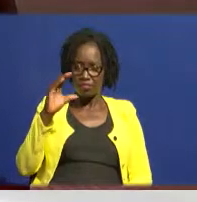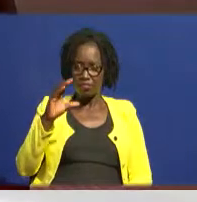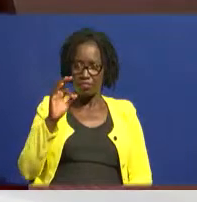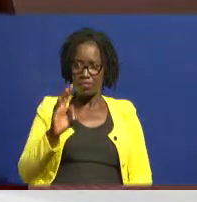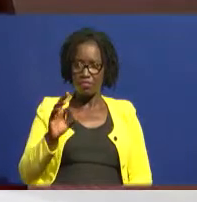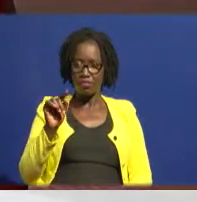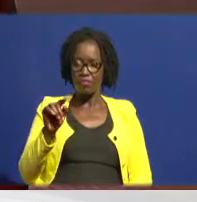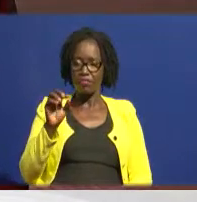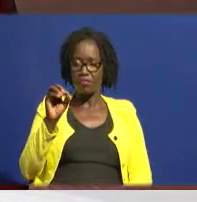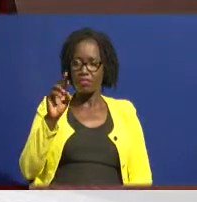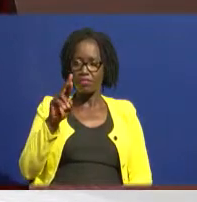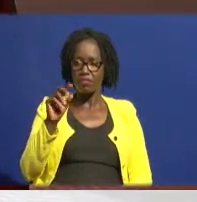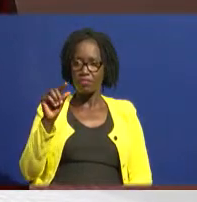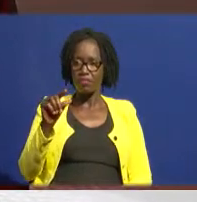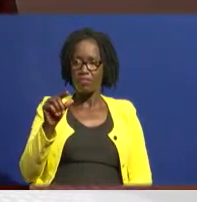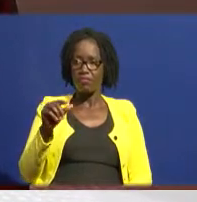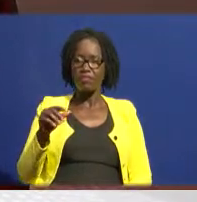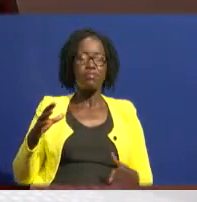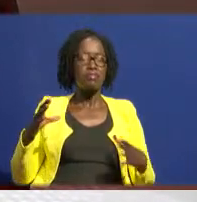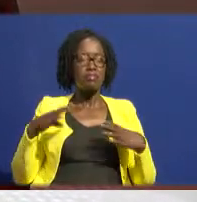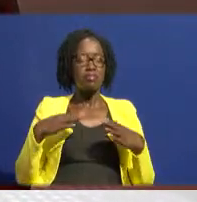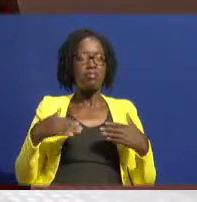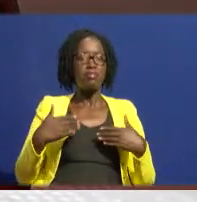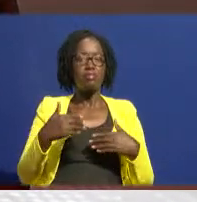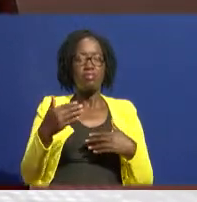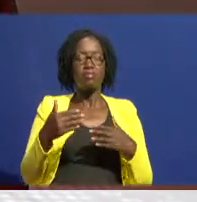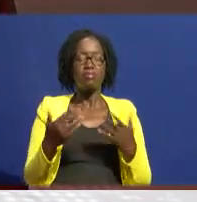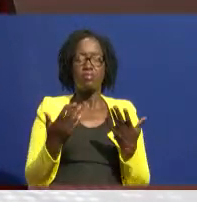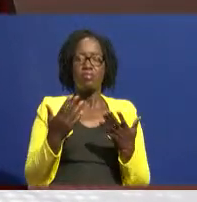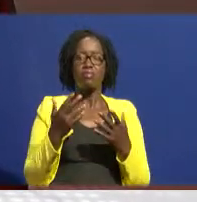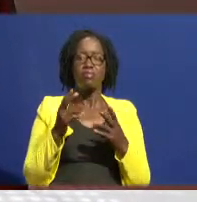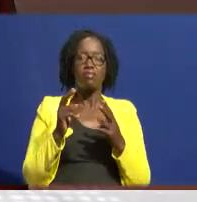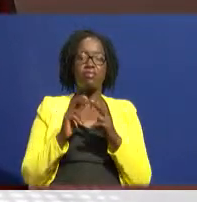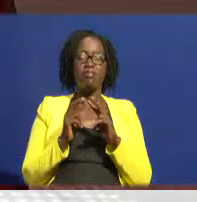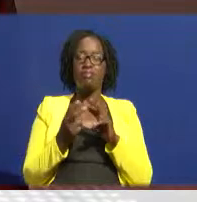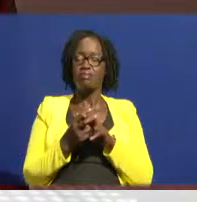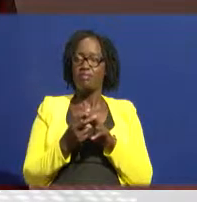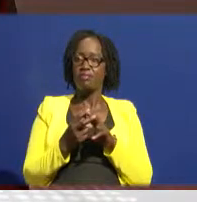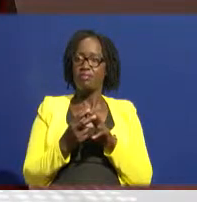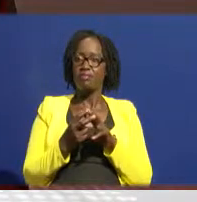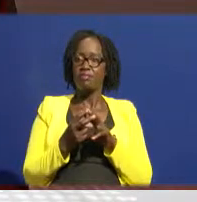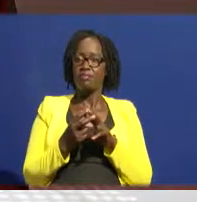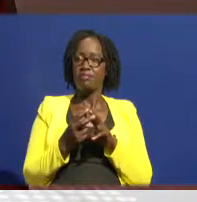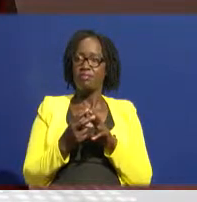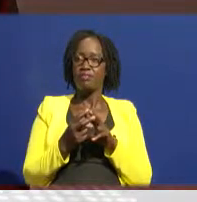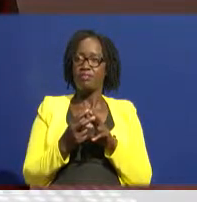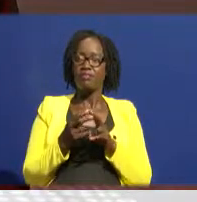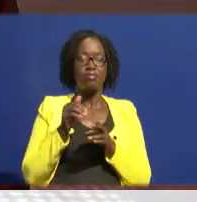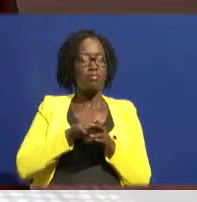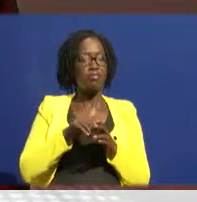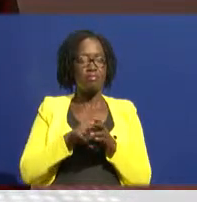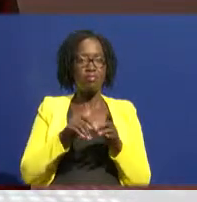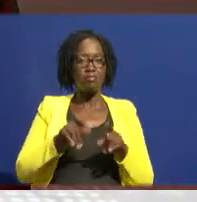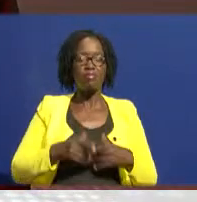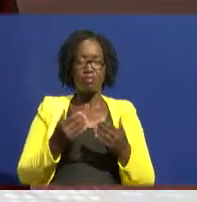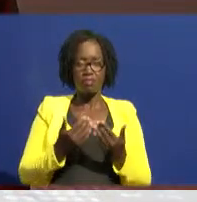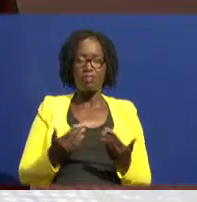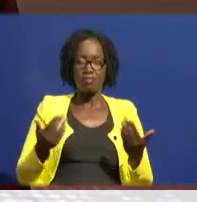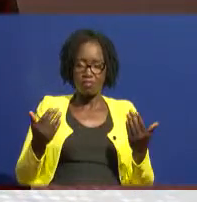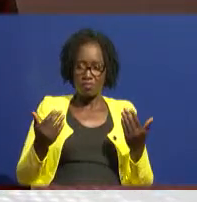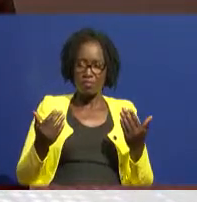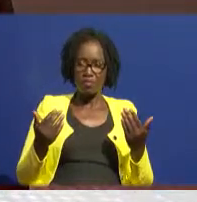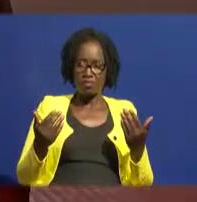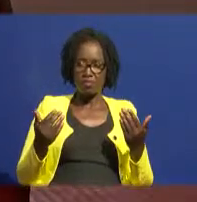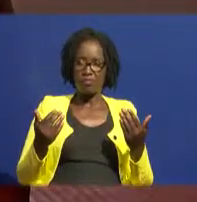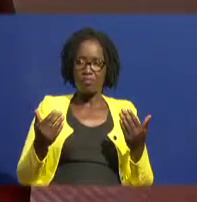www.ksef.org, and every holiday they can get in touch. And so what I can tell them is that they get involved in the life of their student. Let